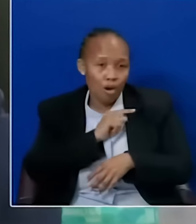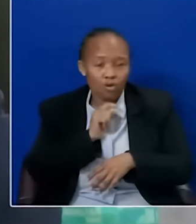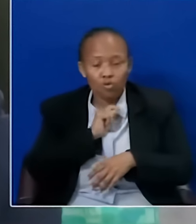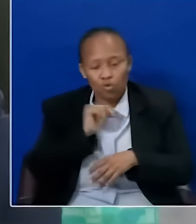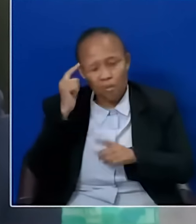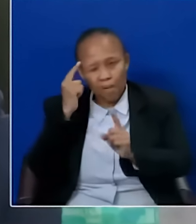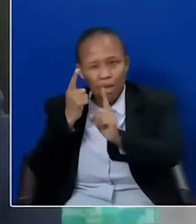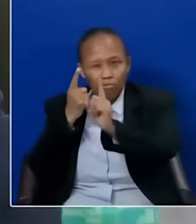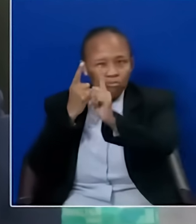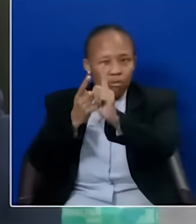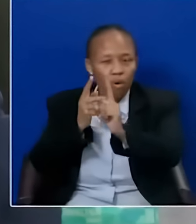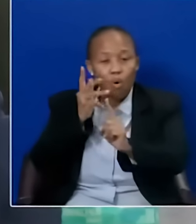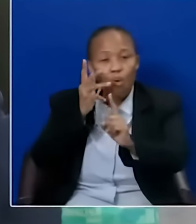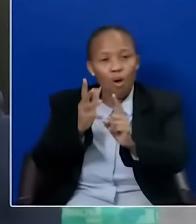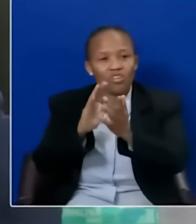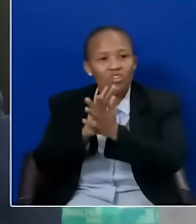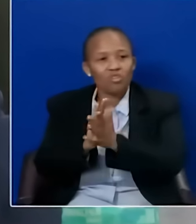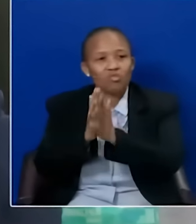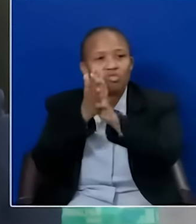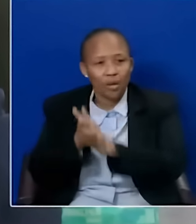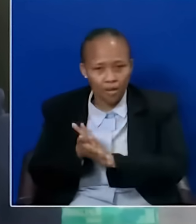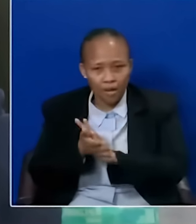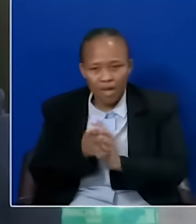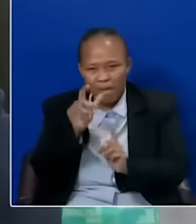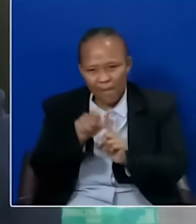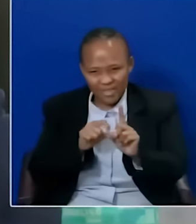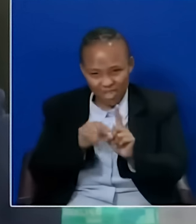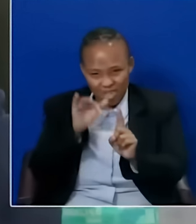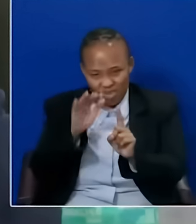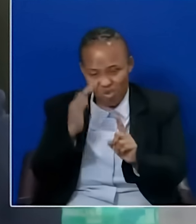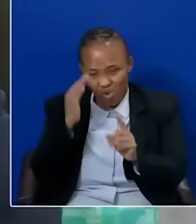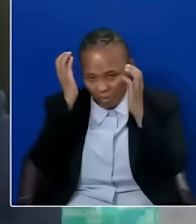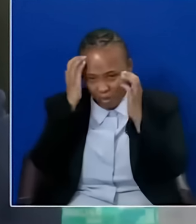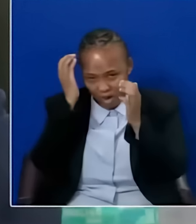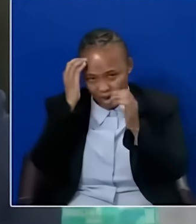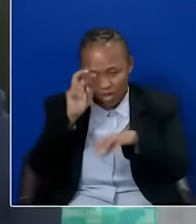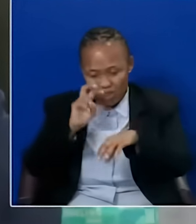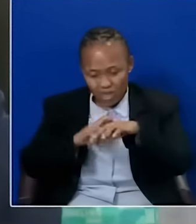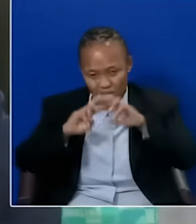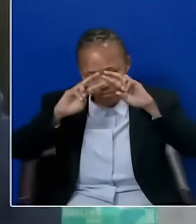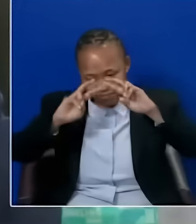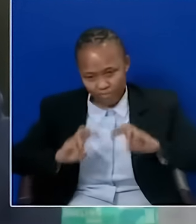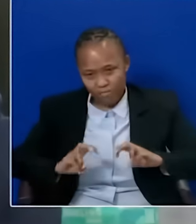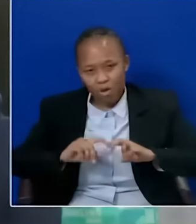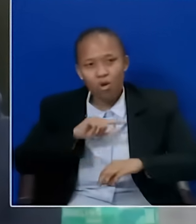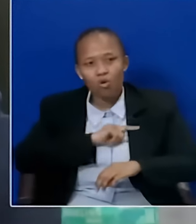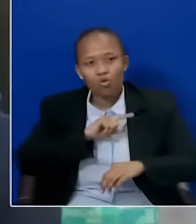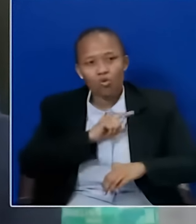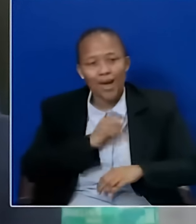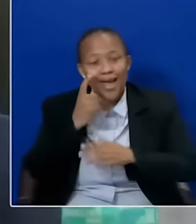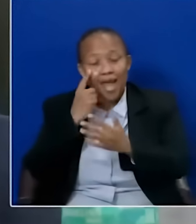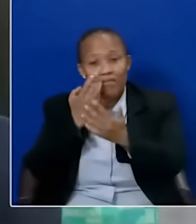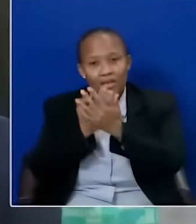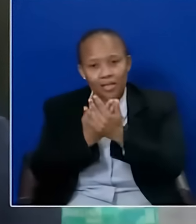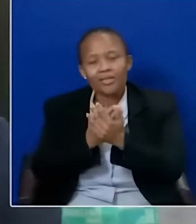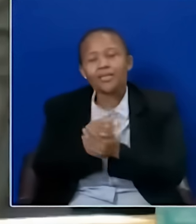brains needs to be examined. There's something wrong with him, because the evidence suggests otherwise, Commissioners. Well, I